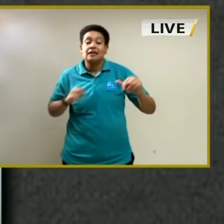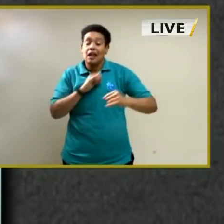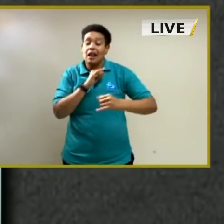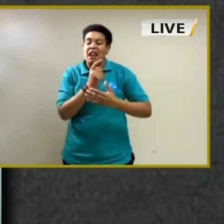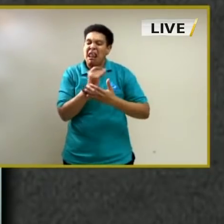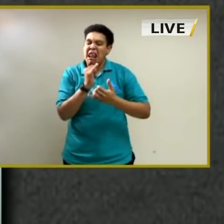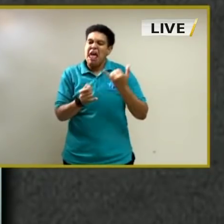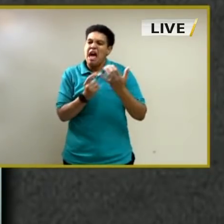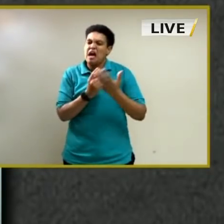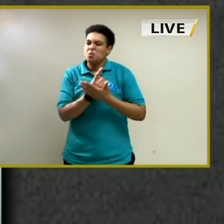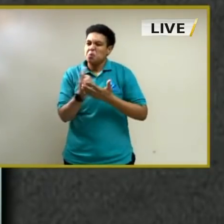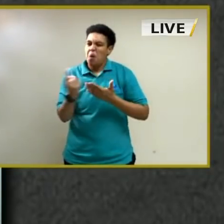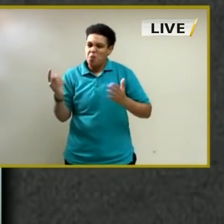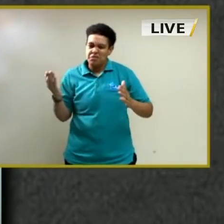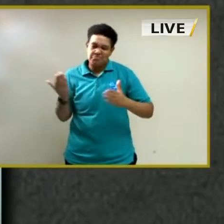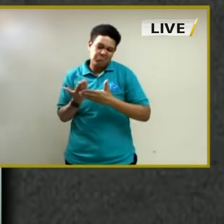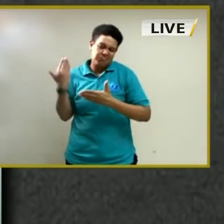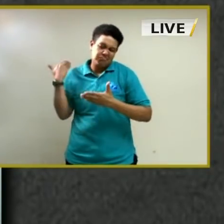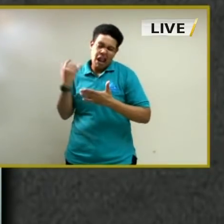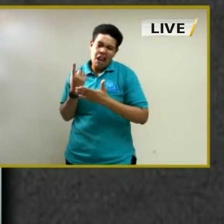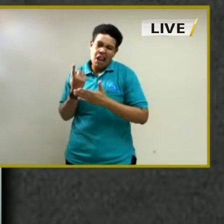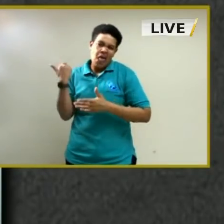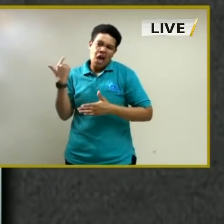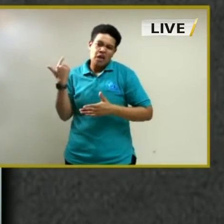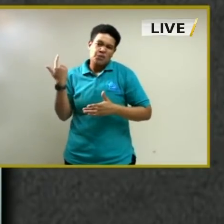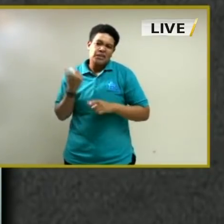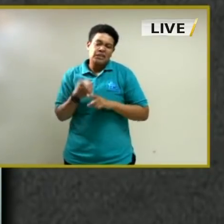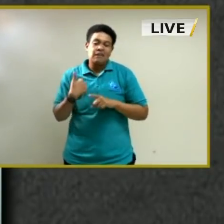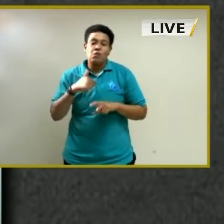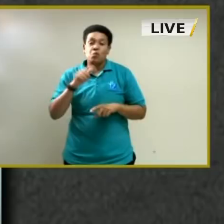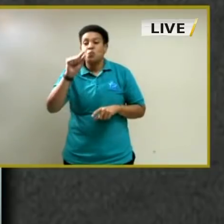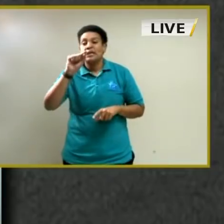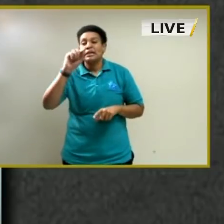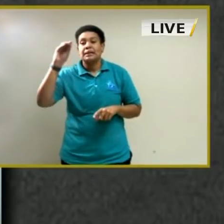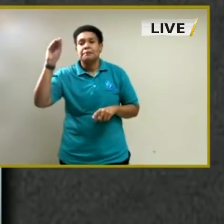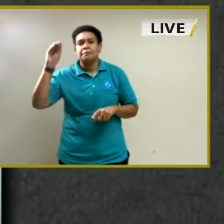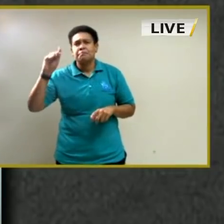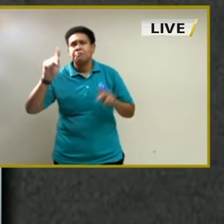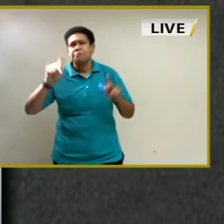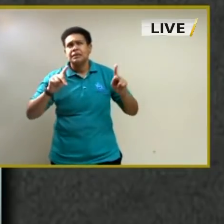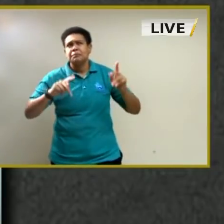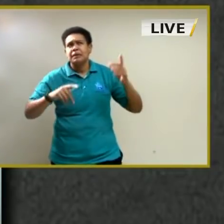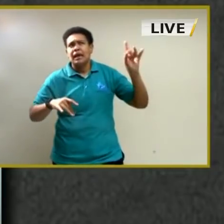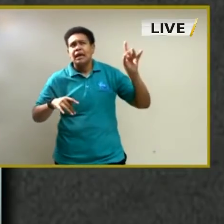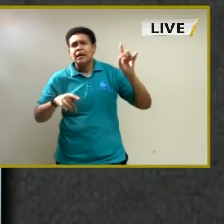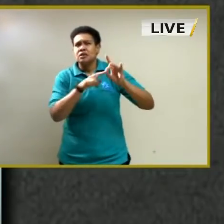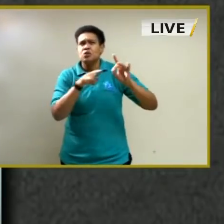last week, we had 20 persons in the 18 to